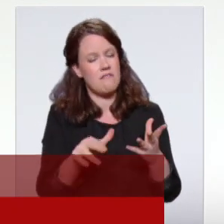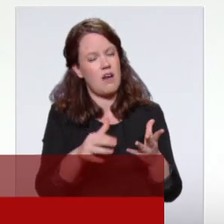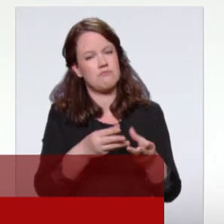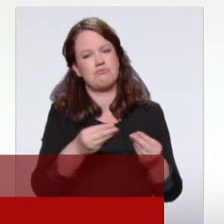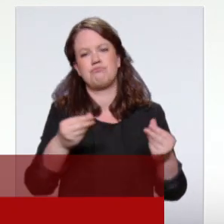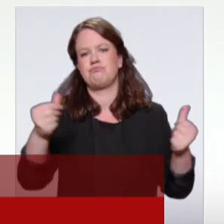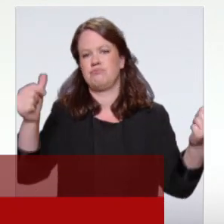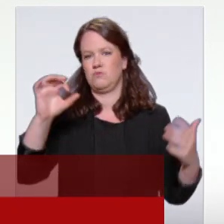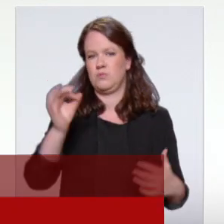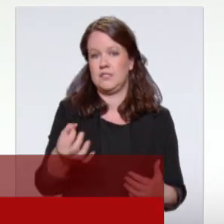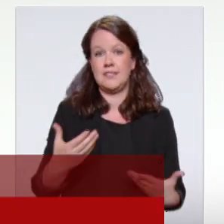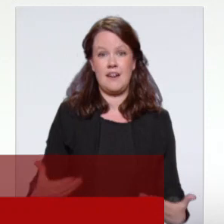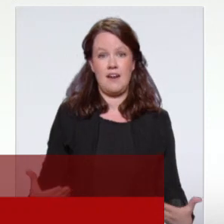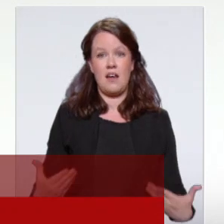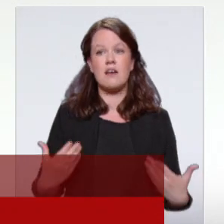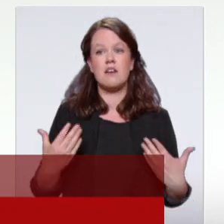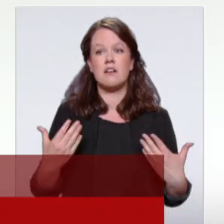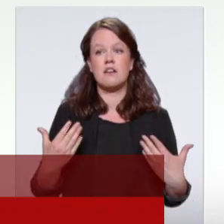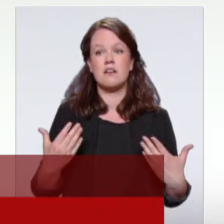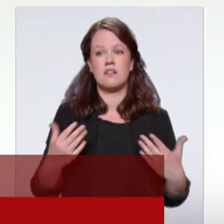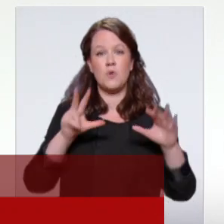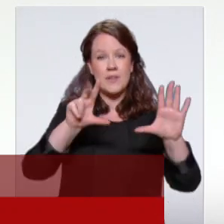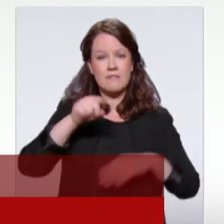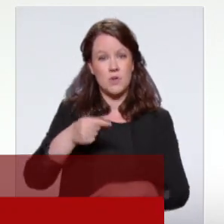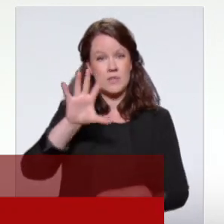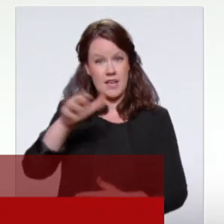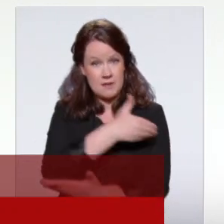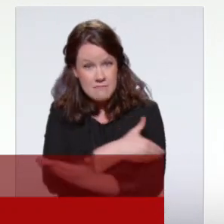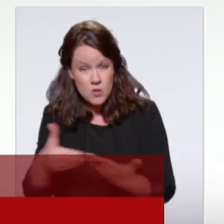More than 8.5 million of you have already had a first injection.